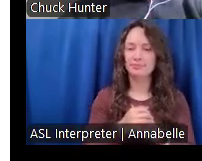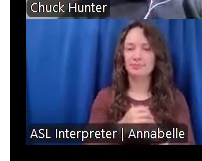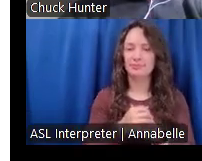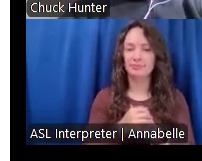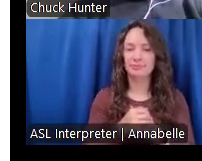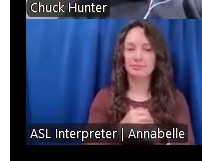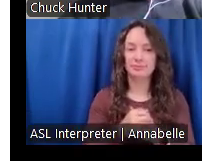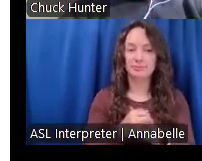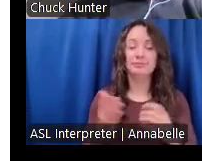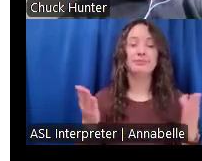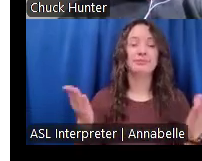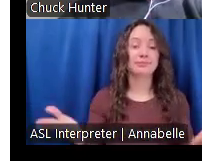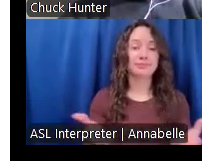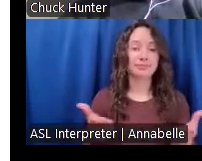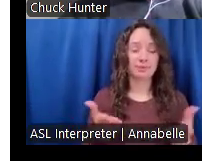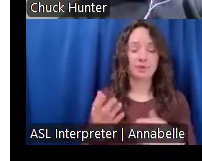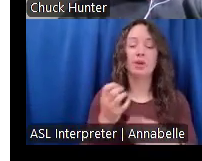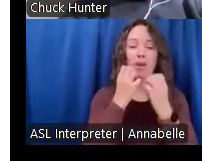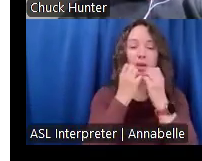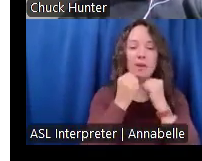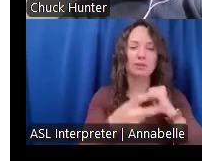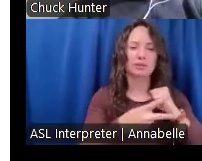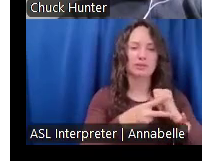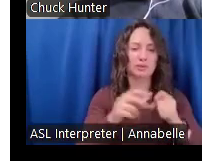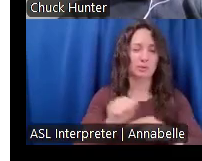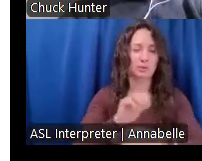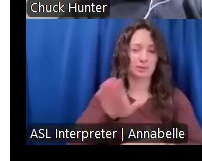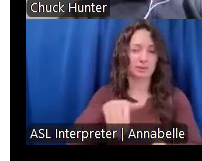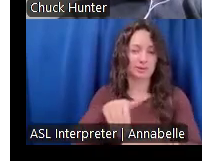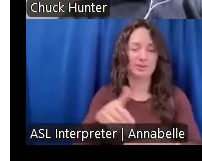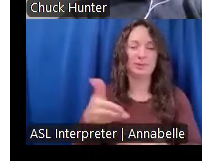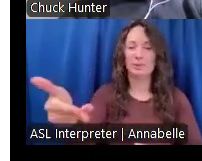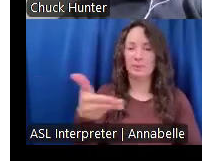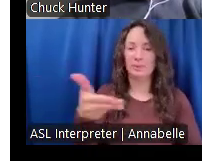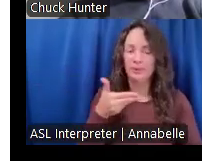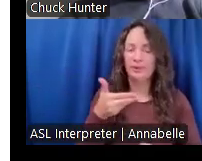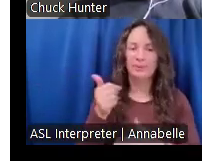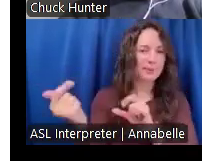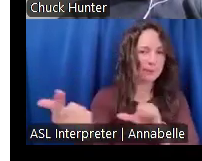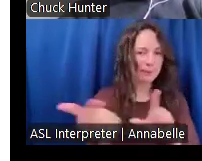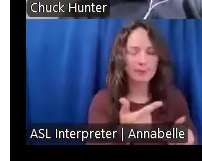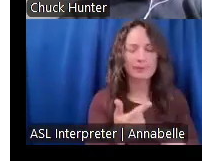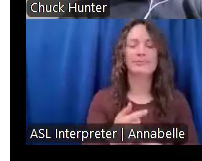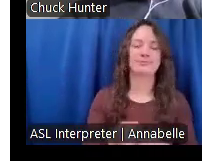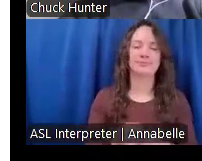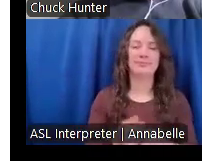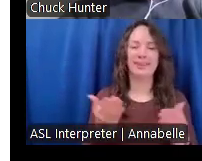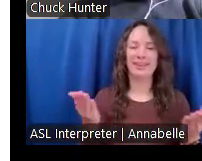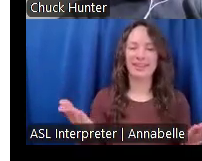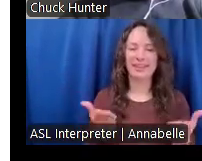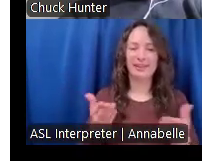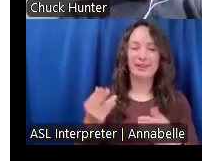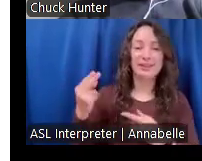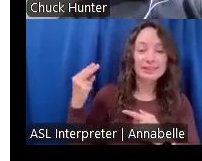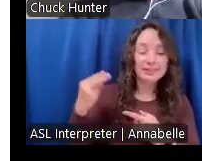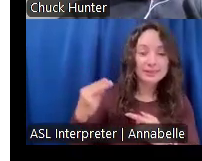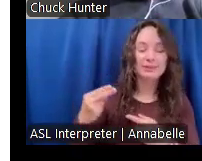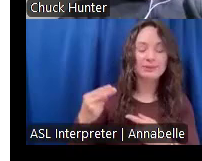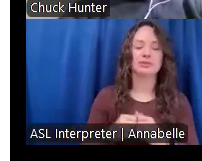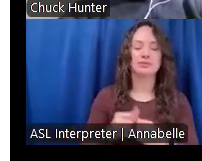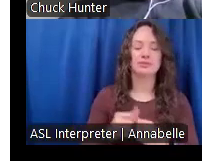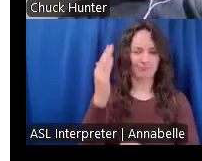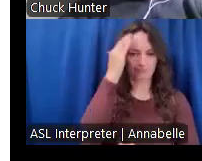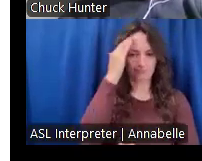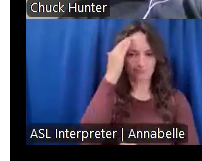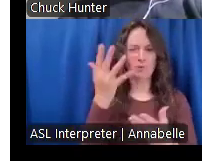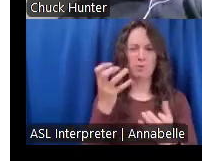Here at the Conservation Training Center, we also welcome everyone. We acknowledge our agents' histories and strive to be a site of cultural